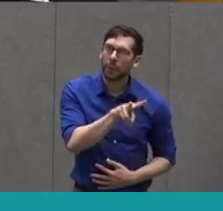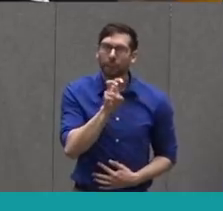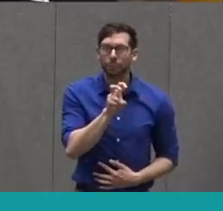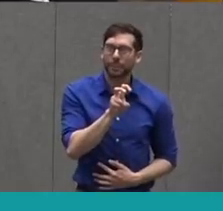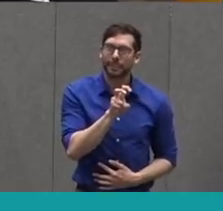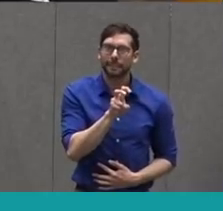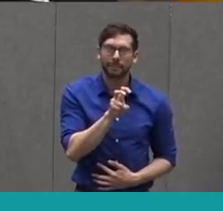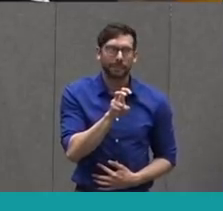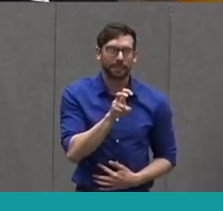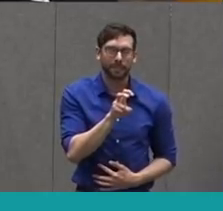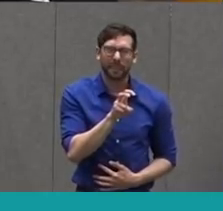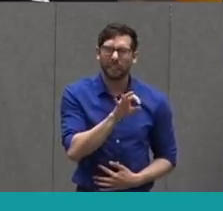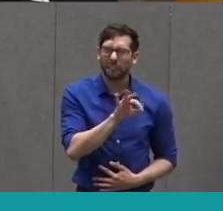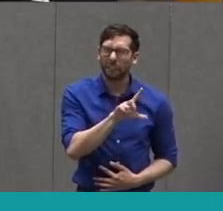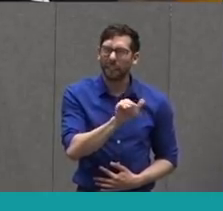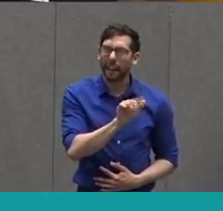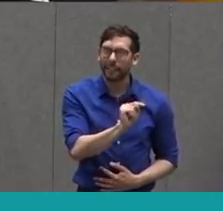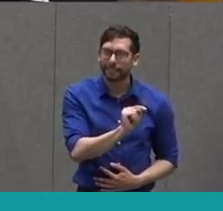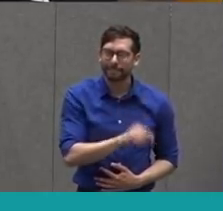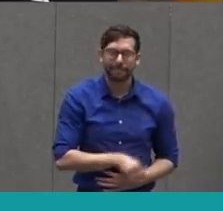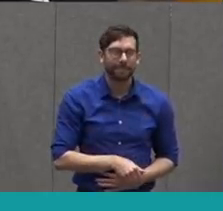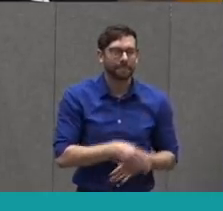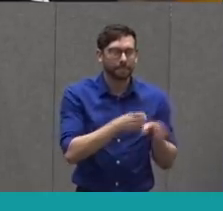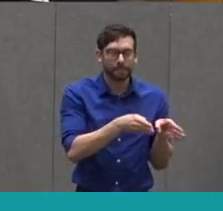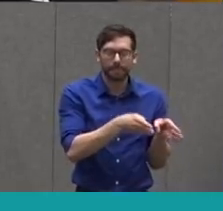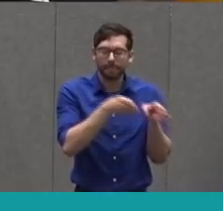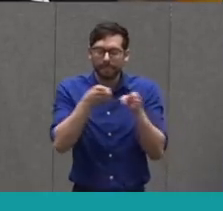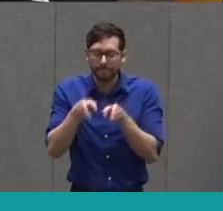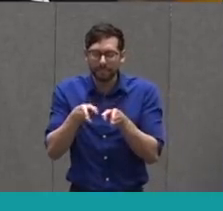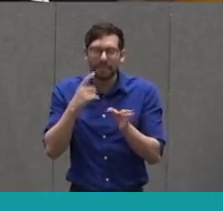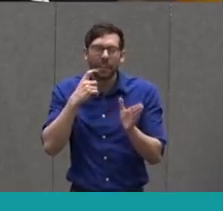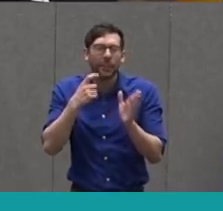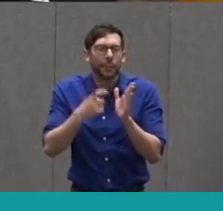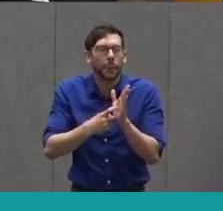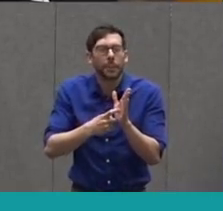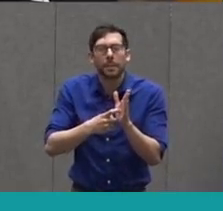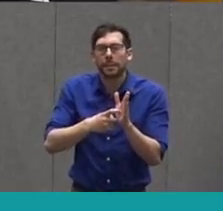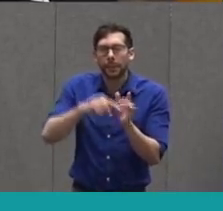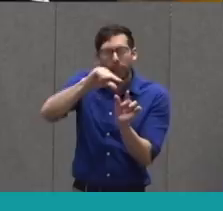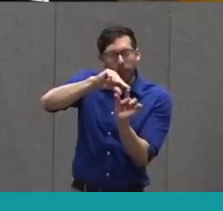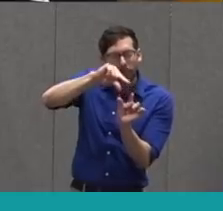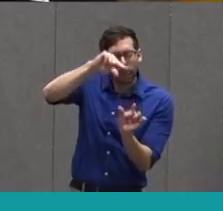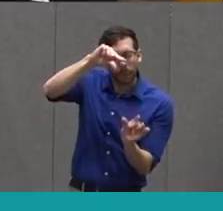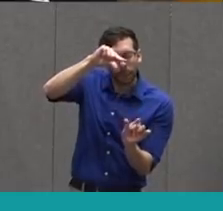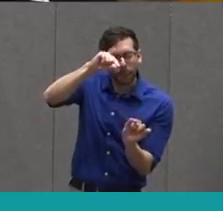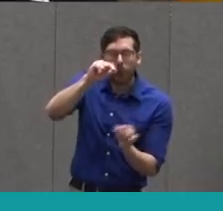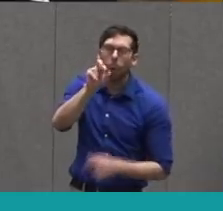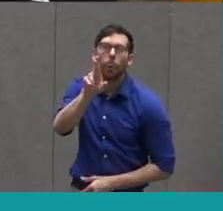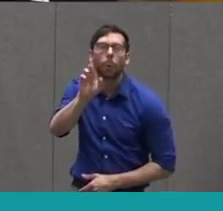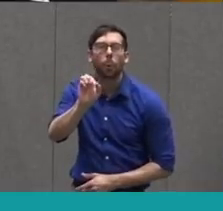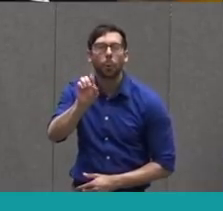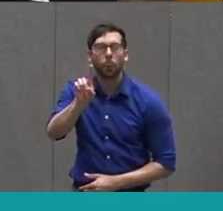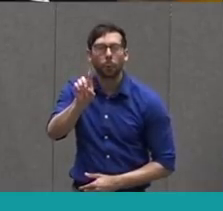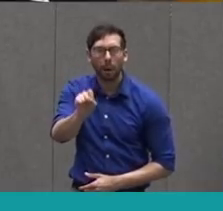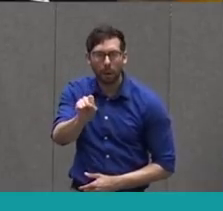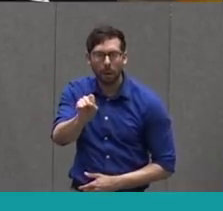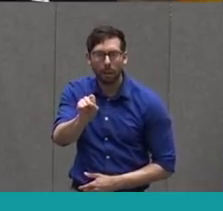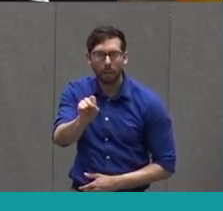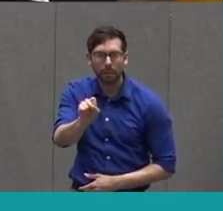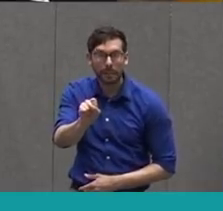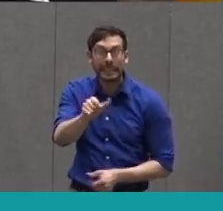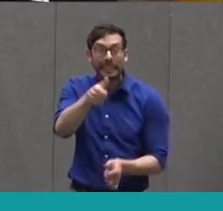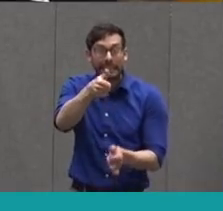The next thing that I saw was that I saw some rods. The rods each have 10 cubes in